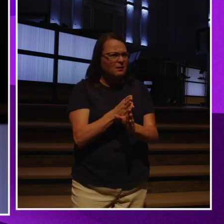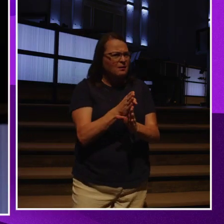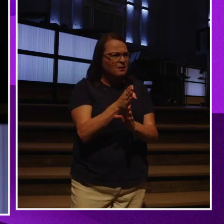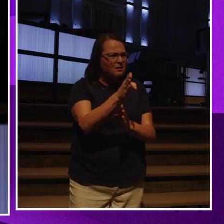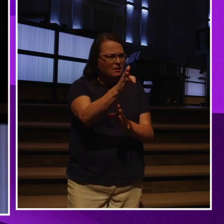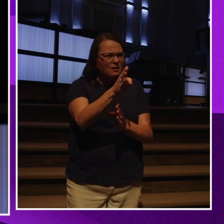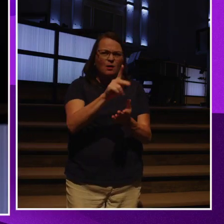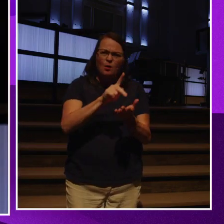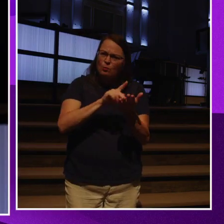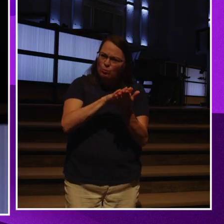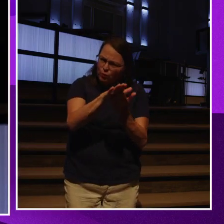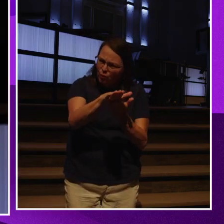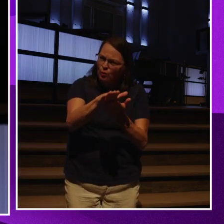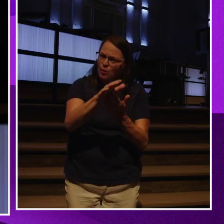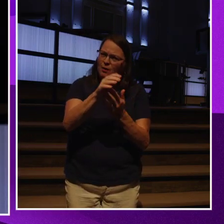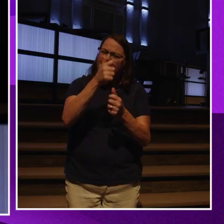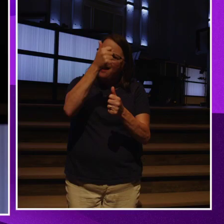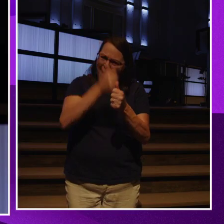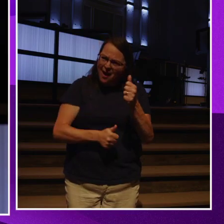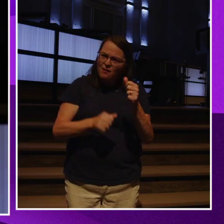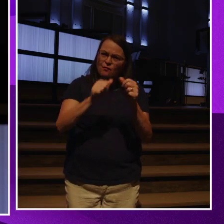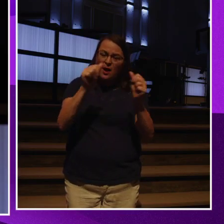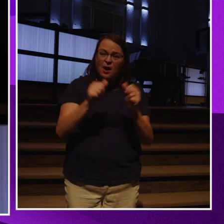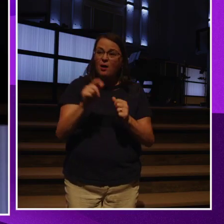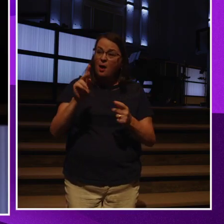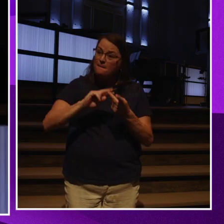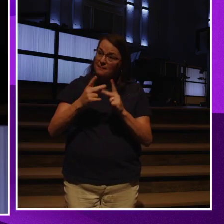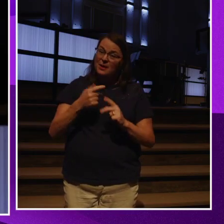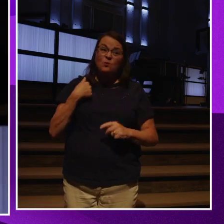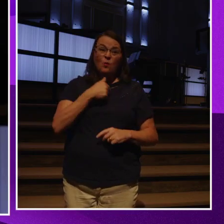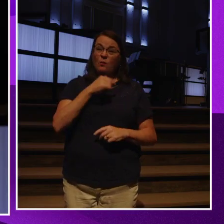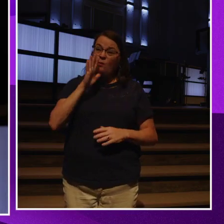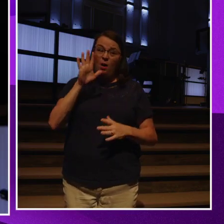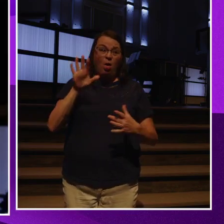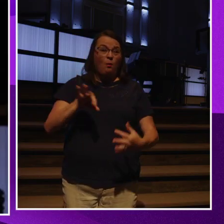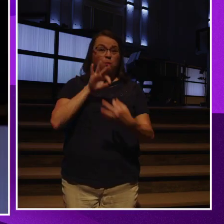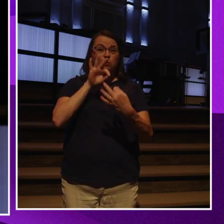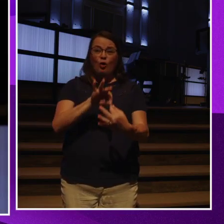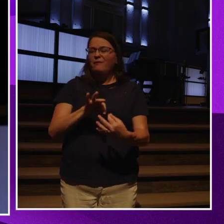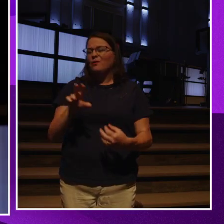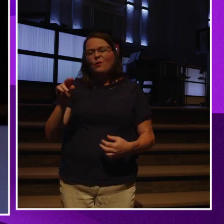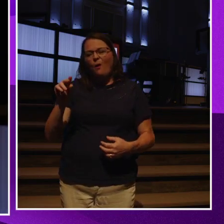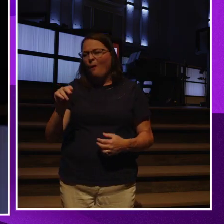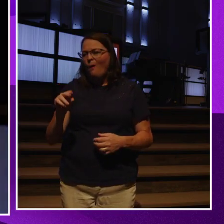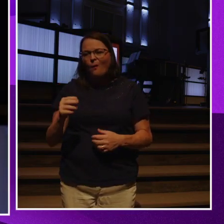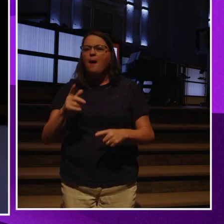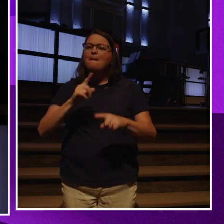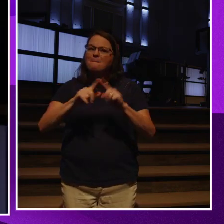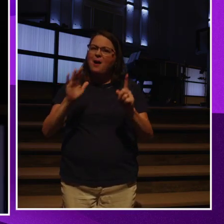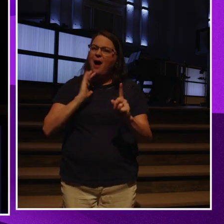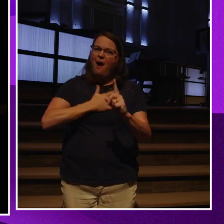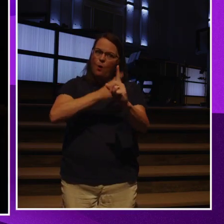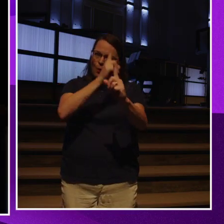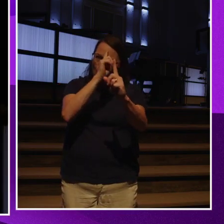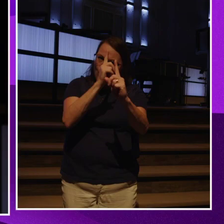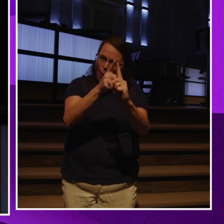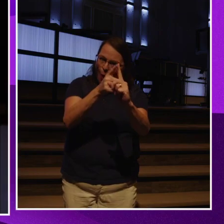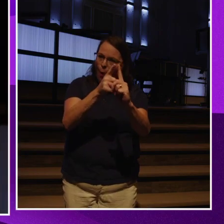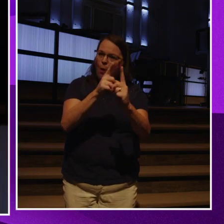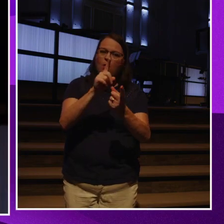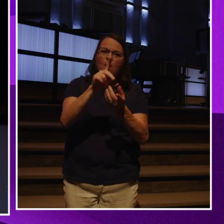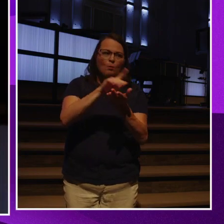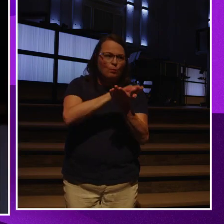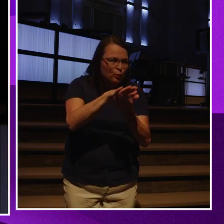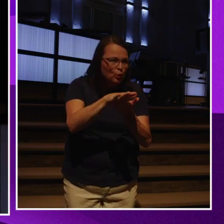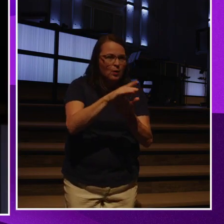Do we ever get to it perfectly? No, we don't. But our goal must be purity because we are a witness to the